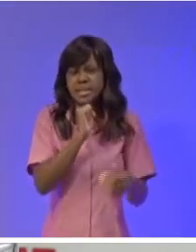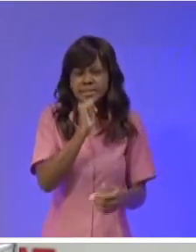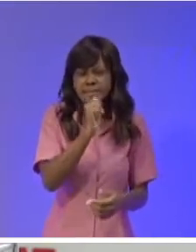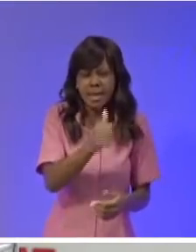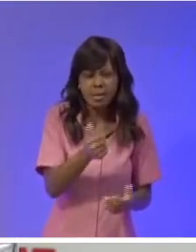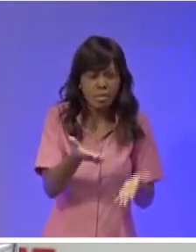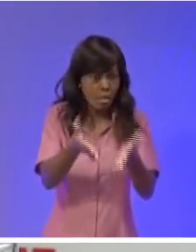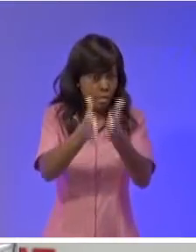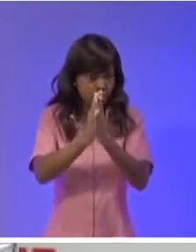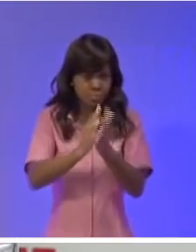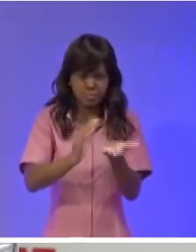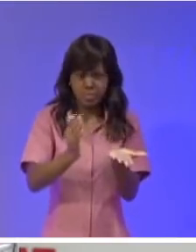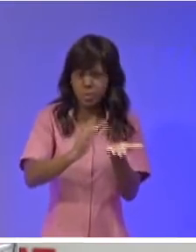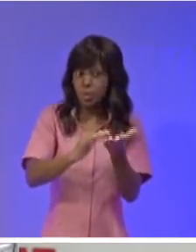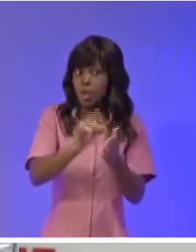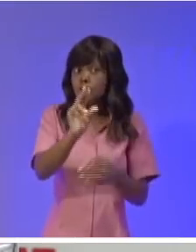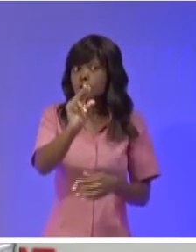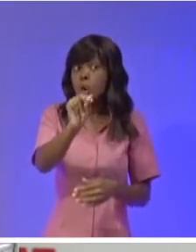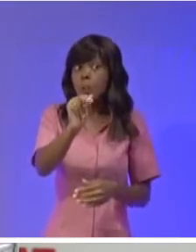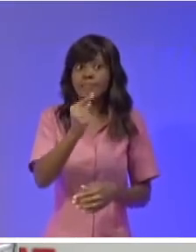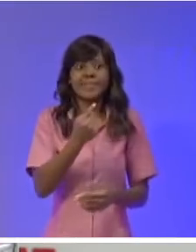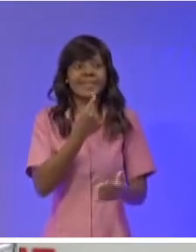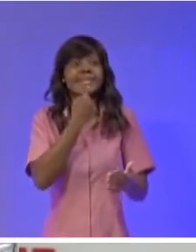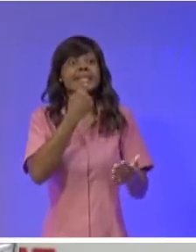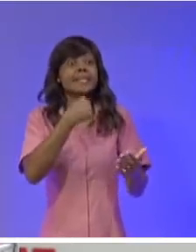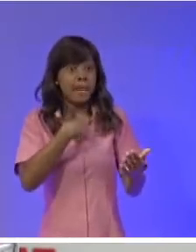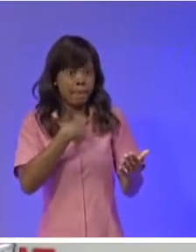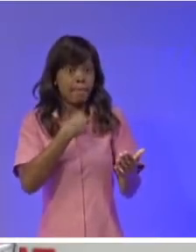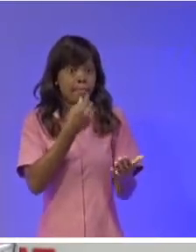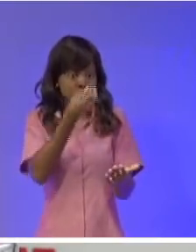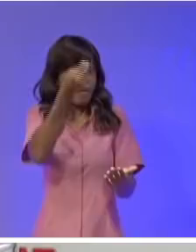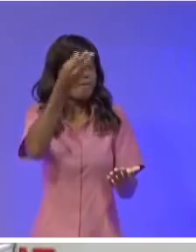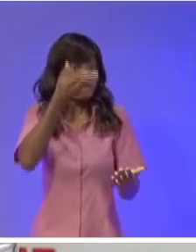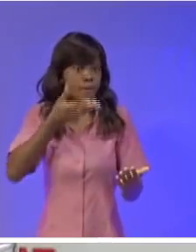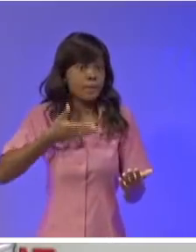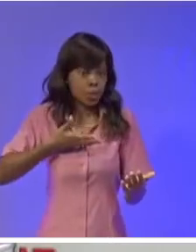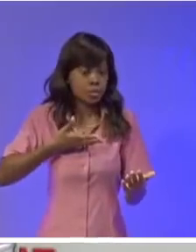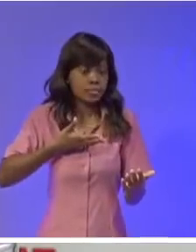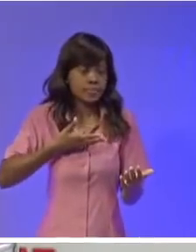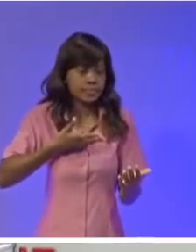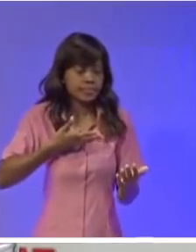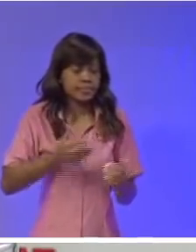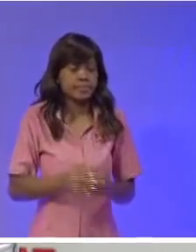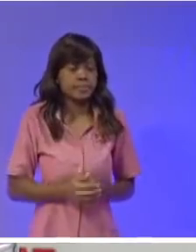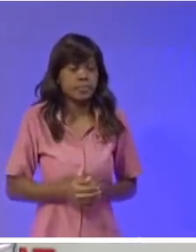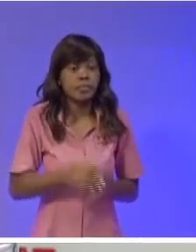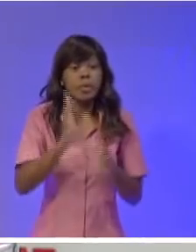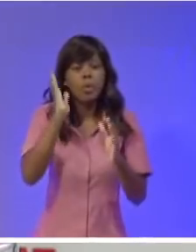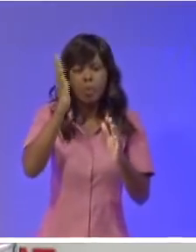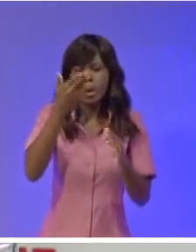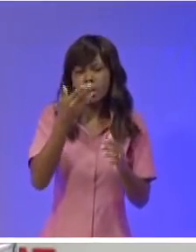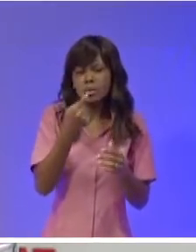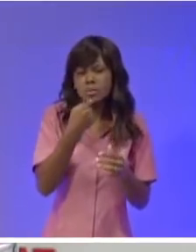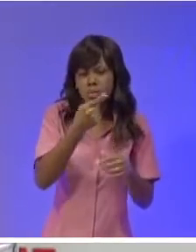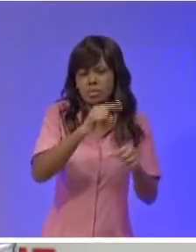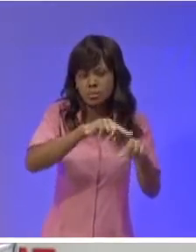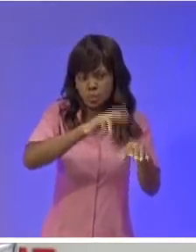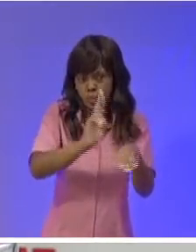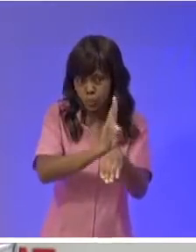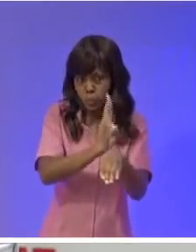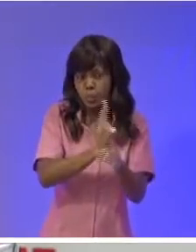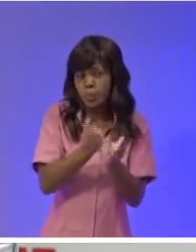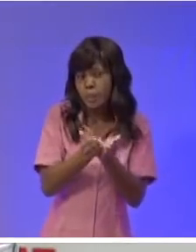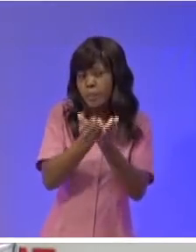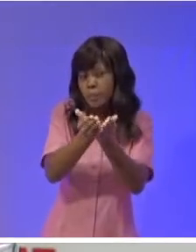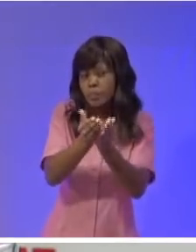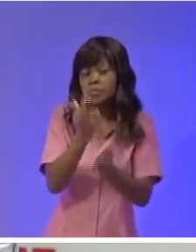zone. And neither the minister needs to be informed as such or seek authorization